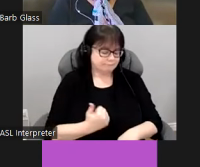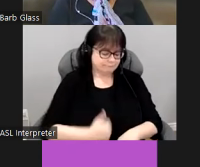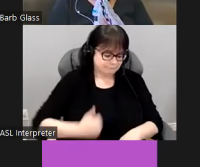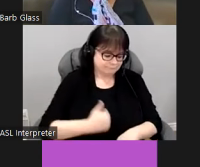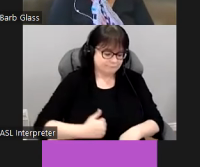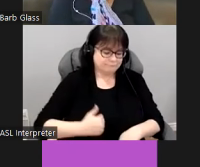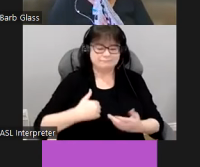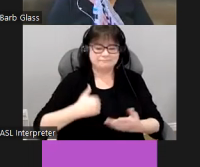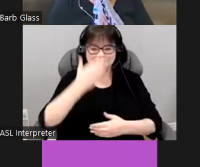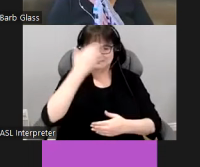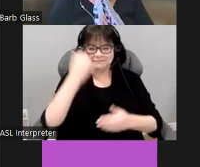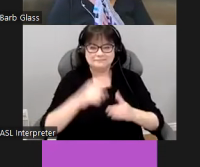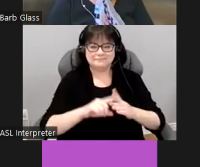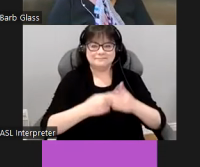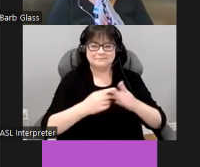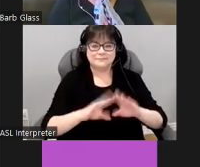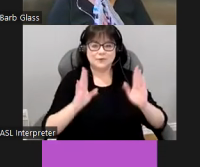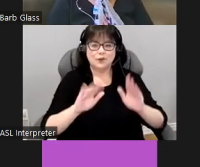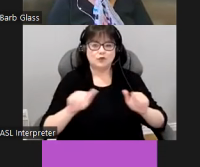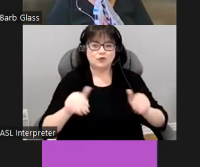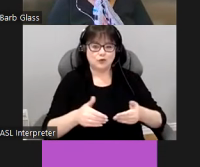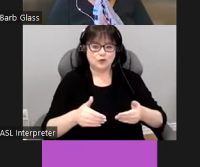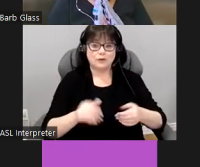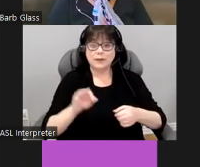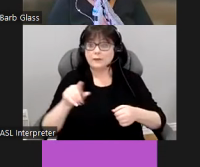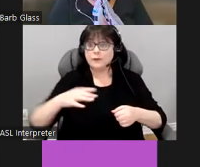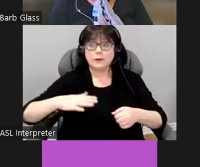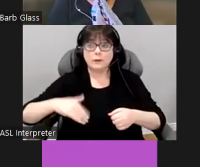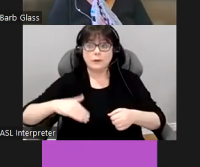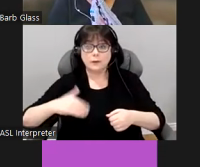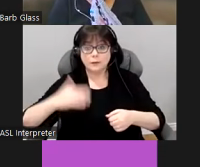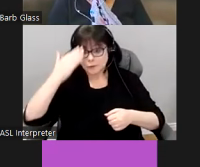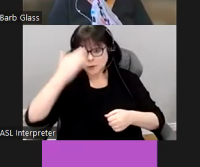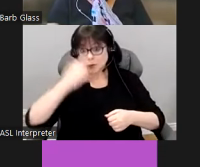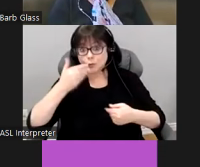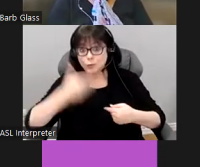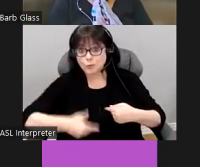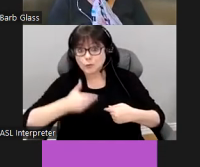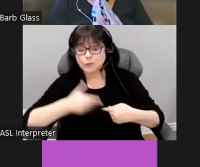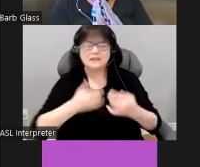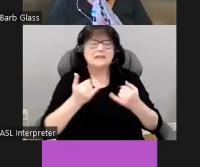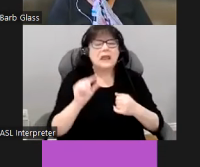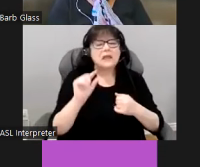but if you didn't know me already, now at least you have a little bit of a sense of who I am.